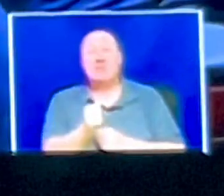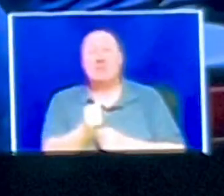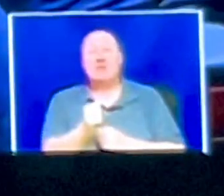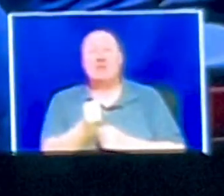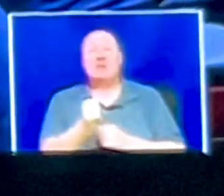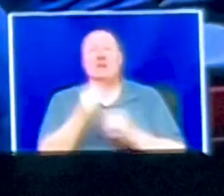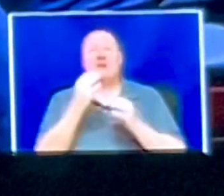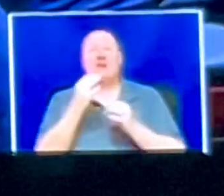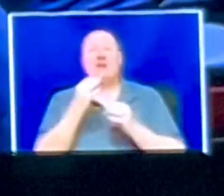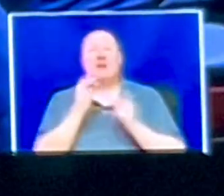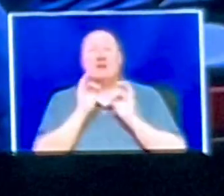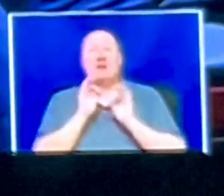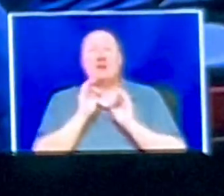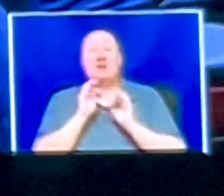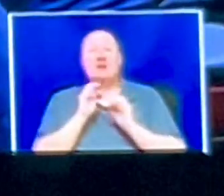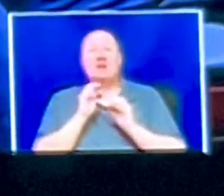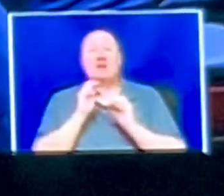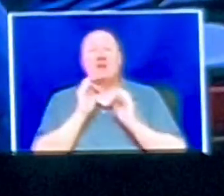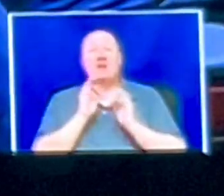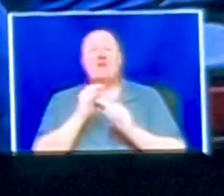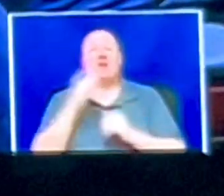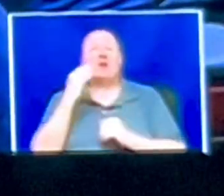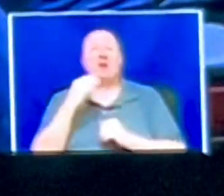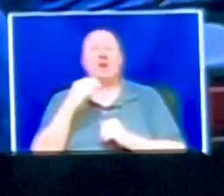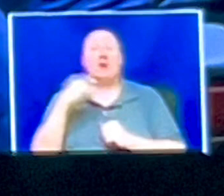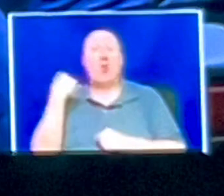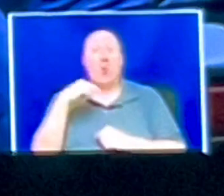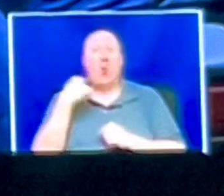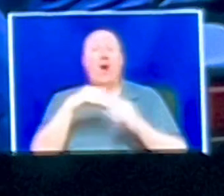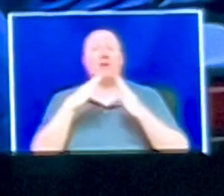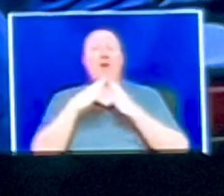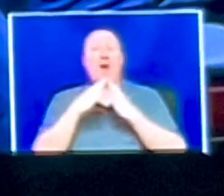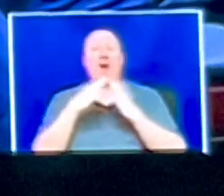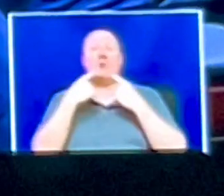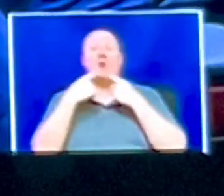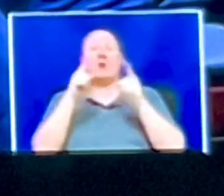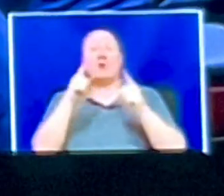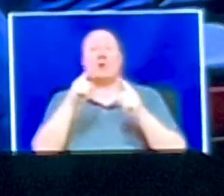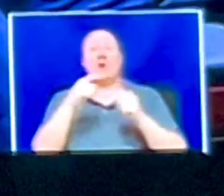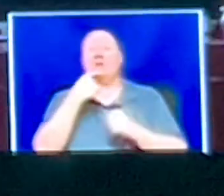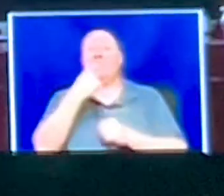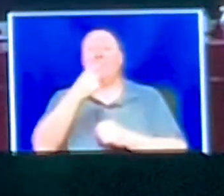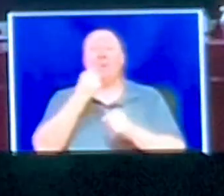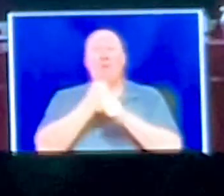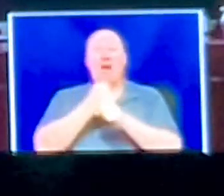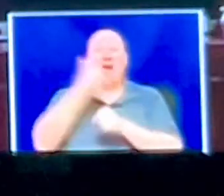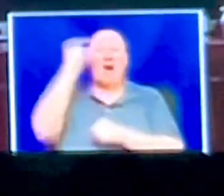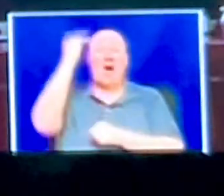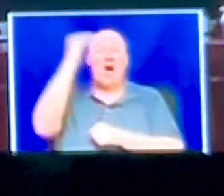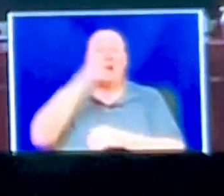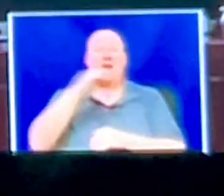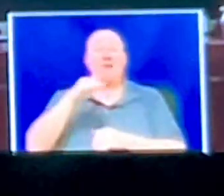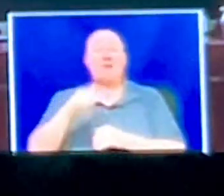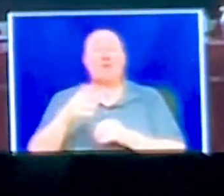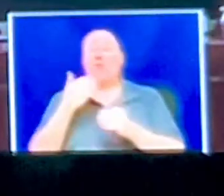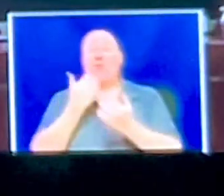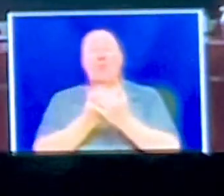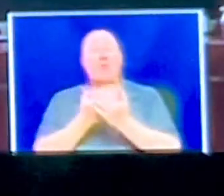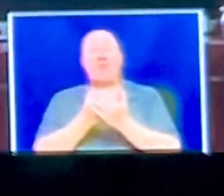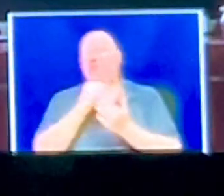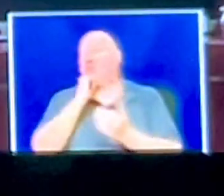White House spokesperson, that that statement that was made at the highest level was actually proven not to